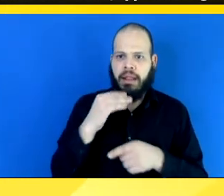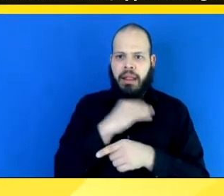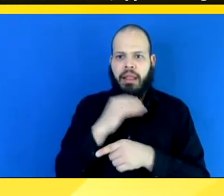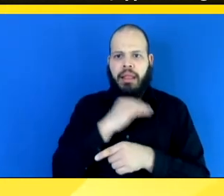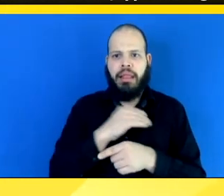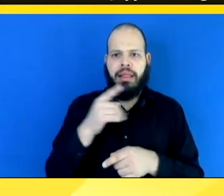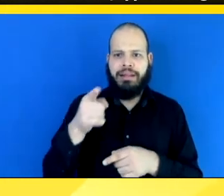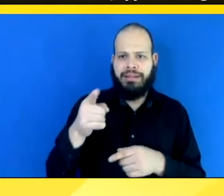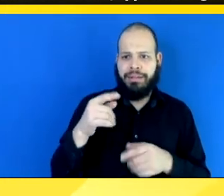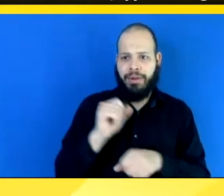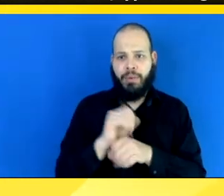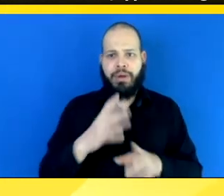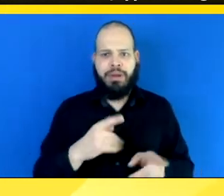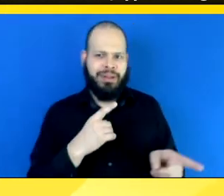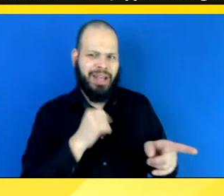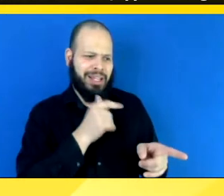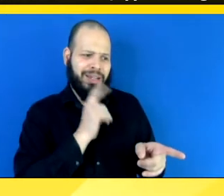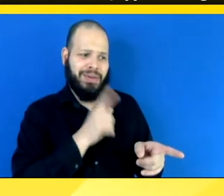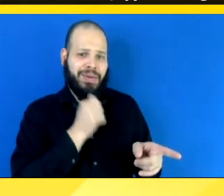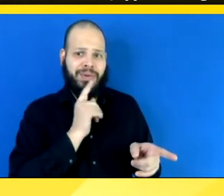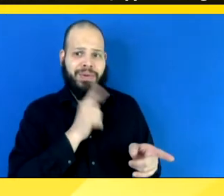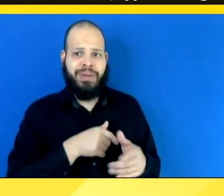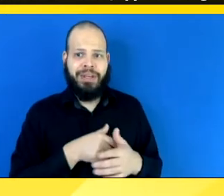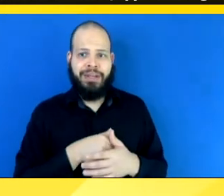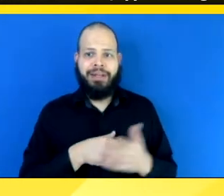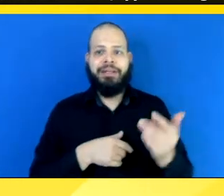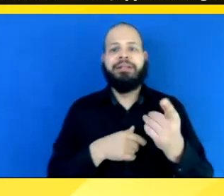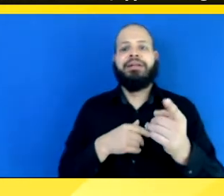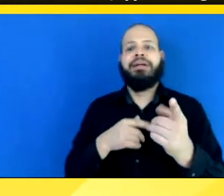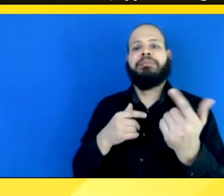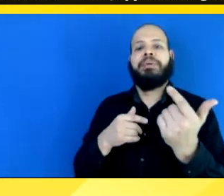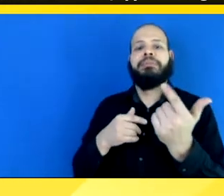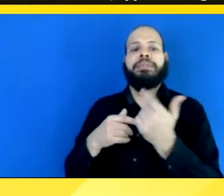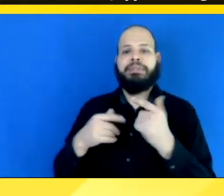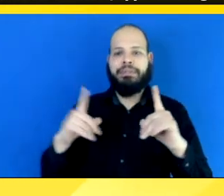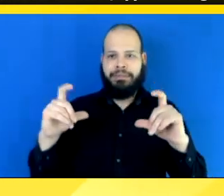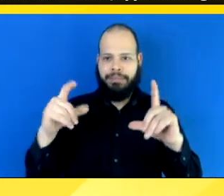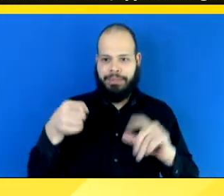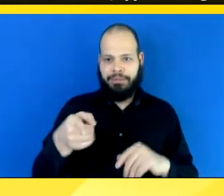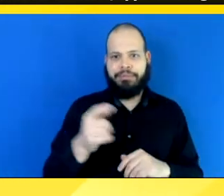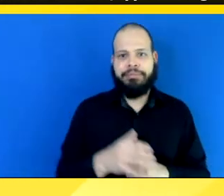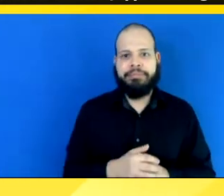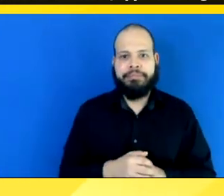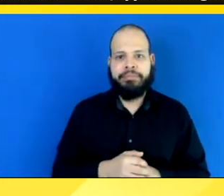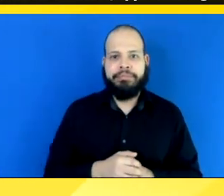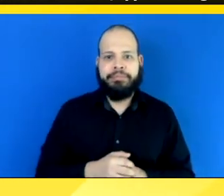Yeah. Their worker. That's what's happening right here in Alabama.